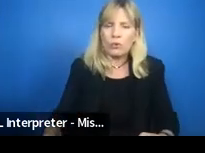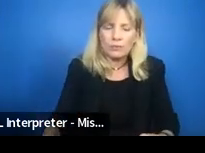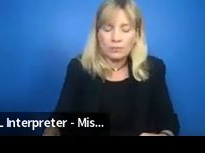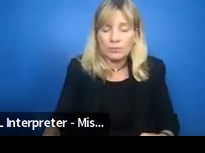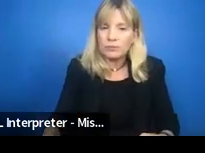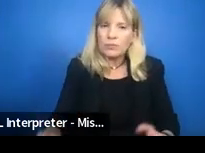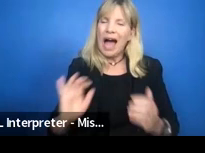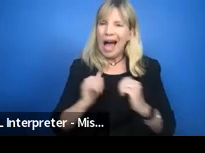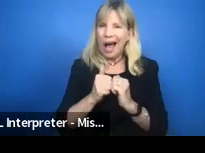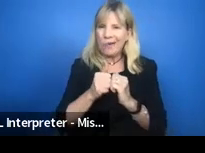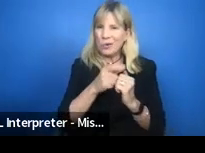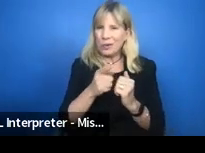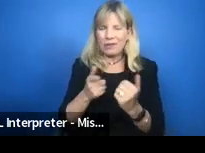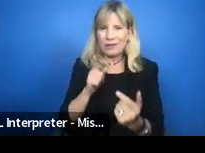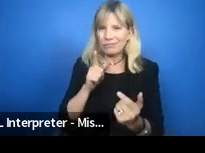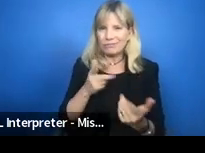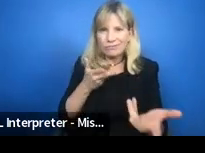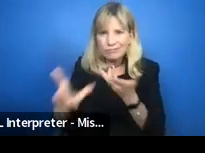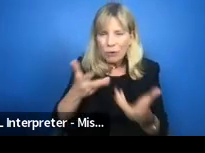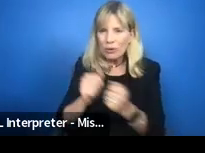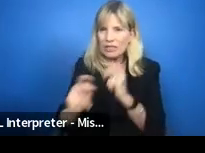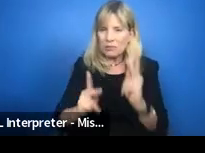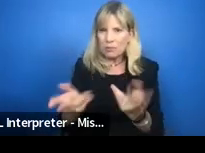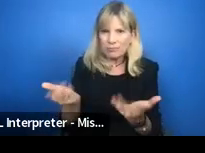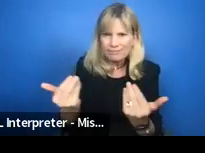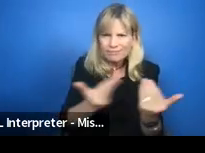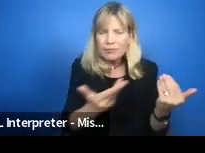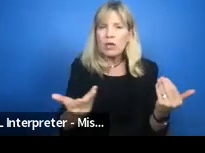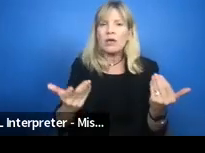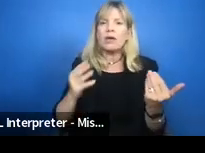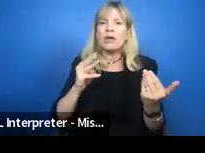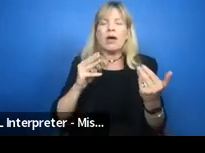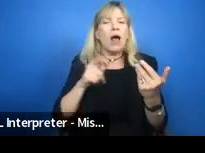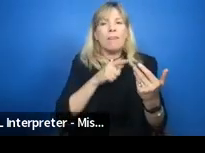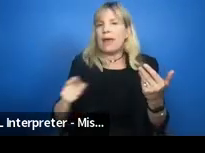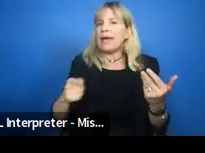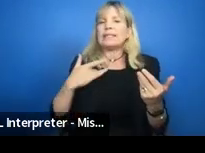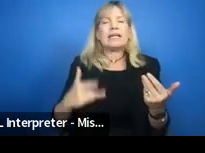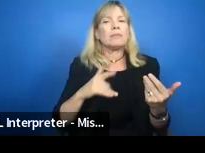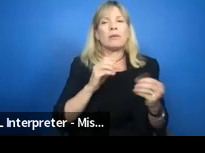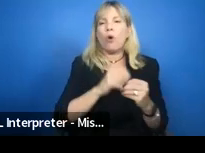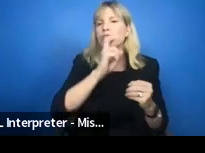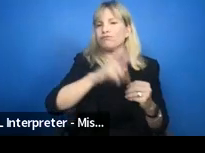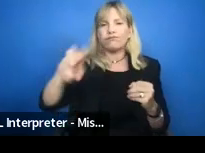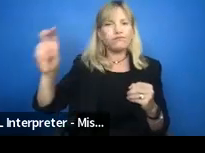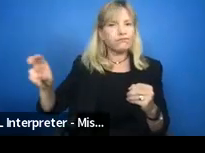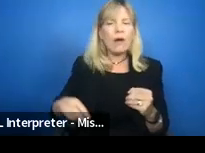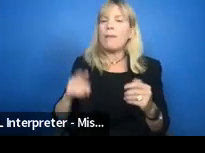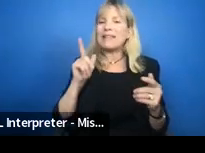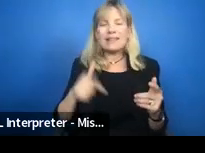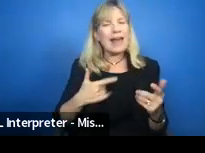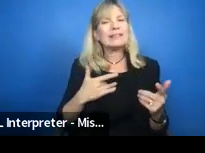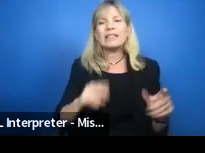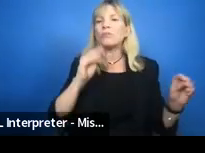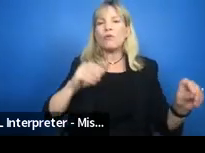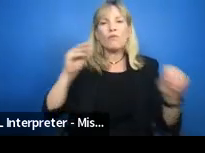And how do we even connect with these folks? So Medicaid enrollees are a highly transient population. They're more likely to move around and